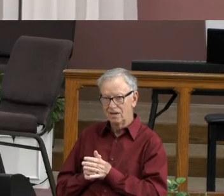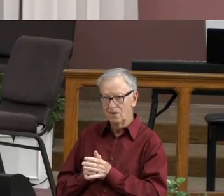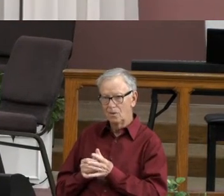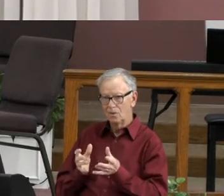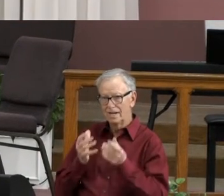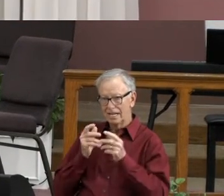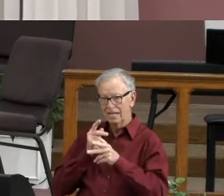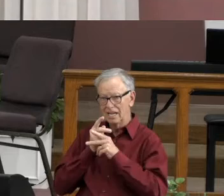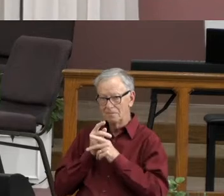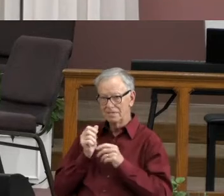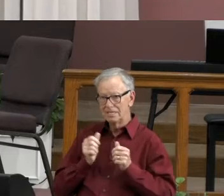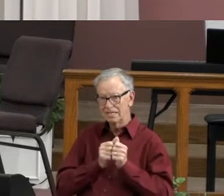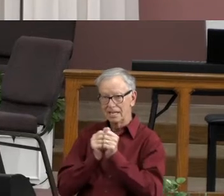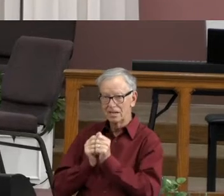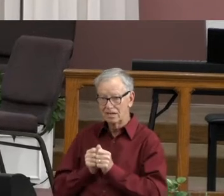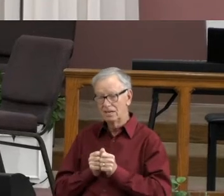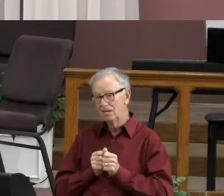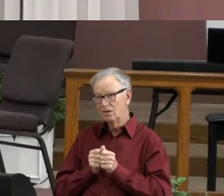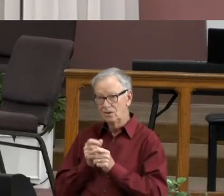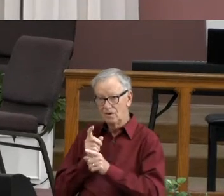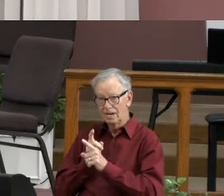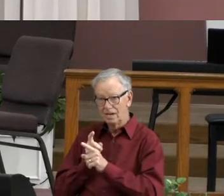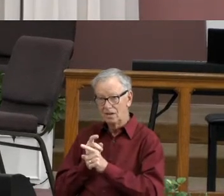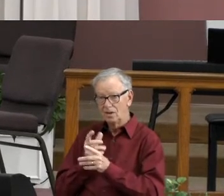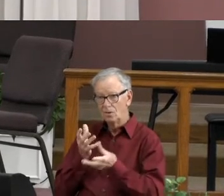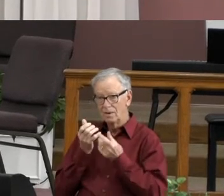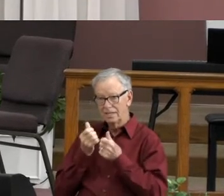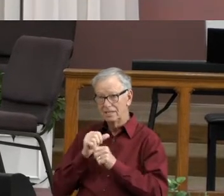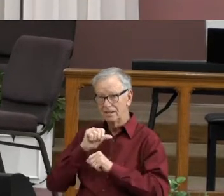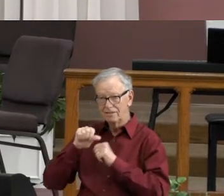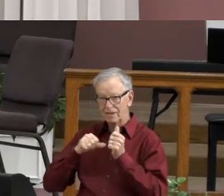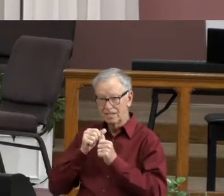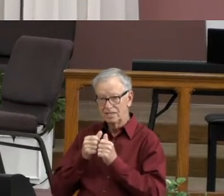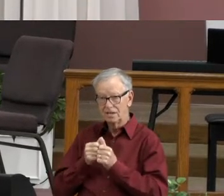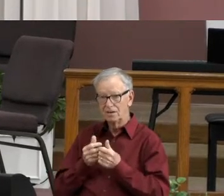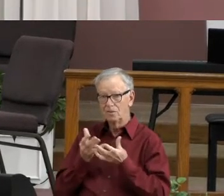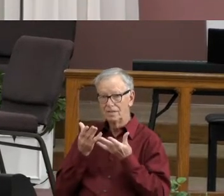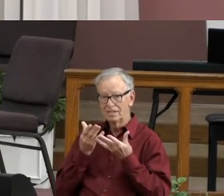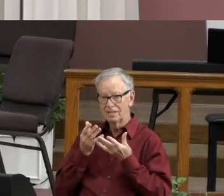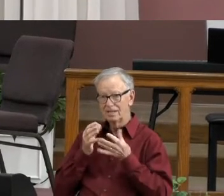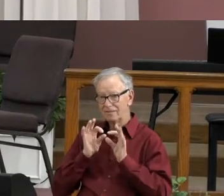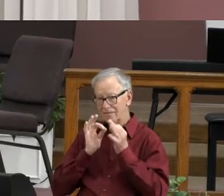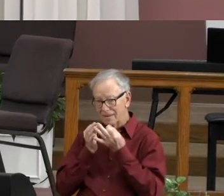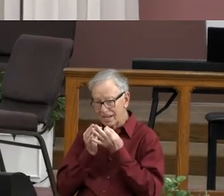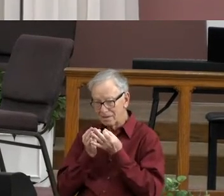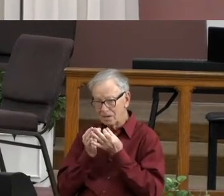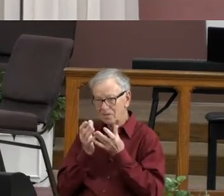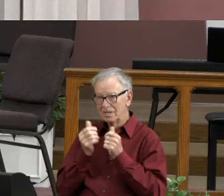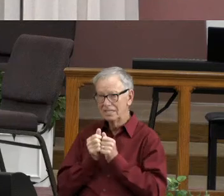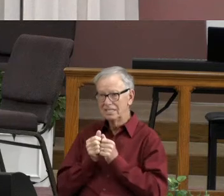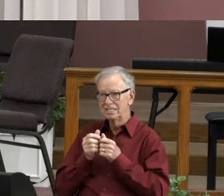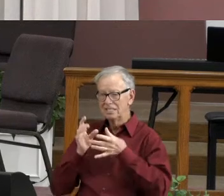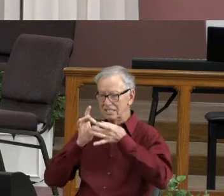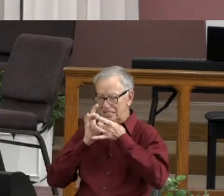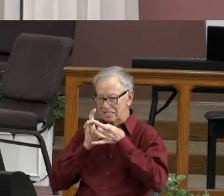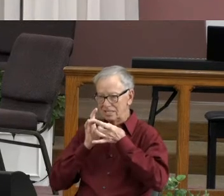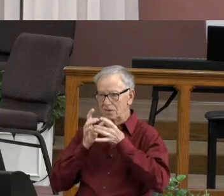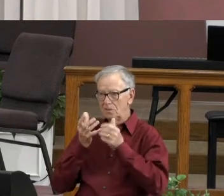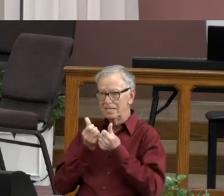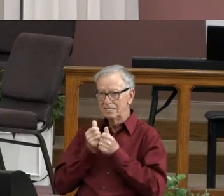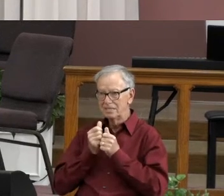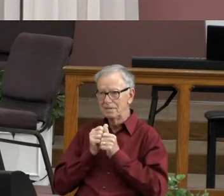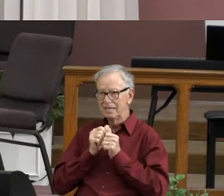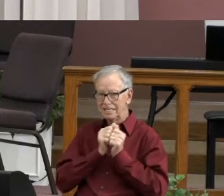We want to keep them together, don't we? Because we want the fellowship. We want the family. We want the unity. We want to be together.